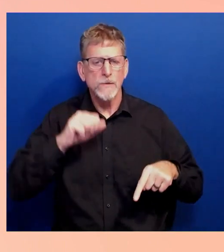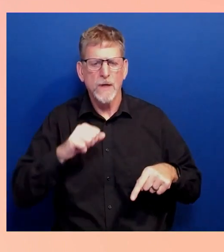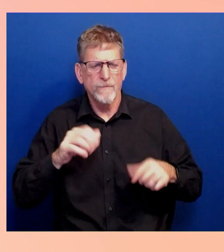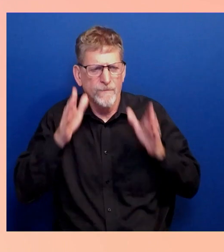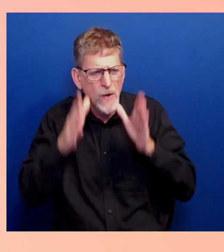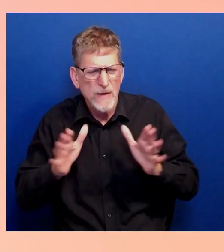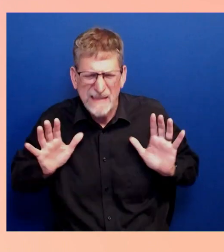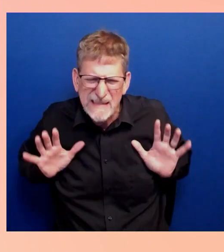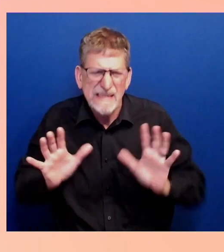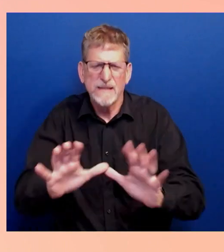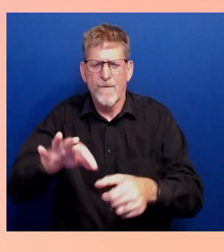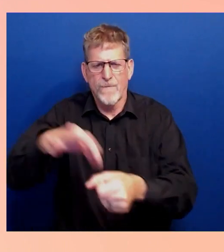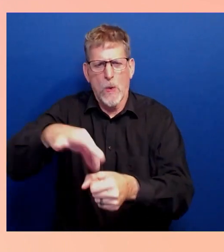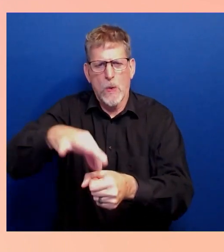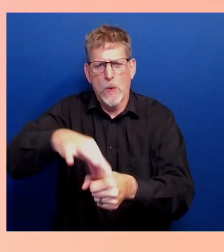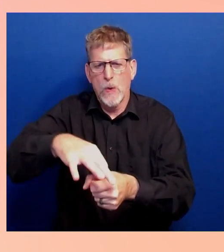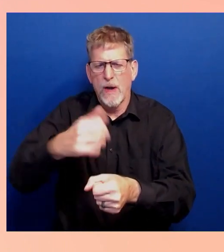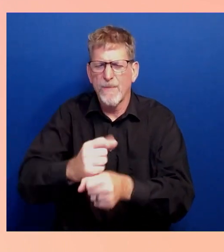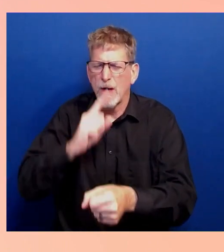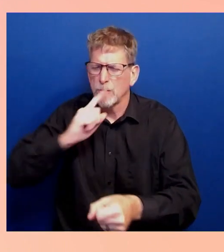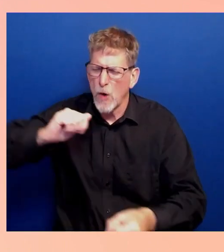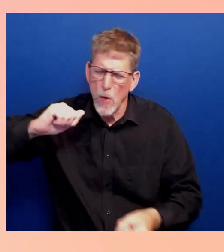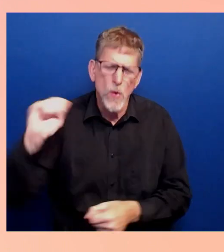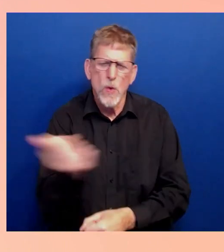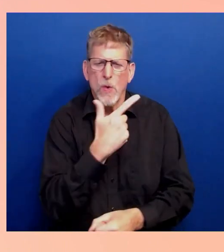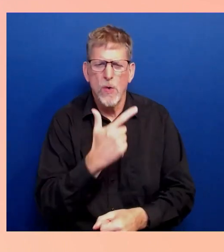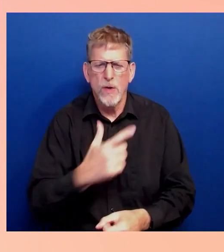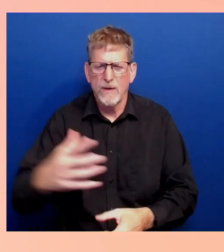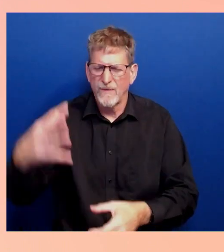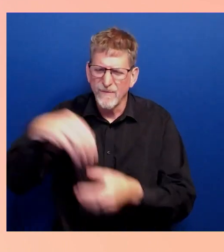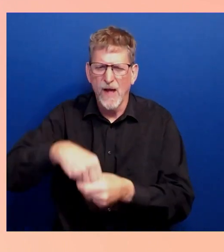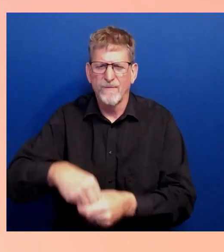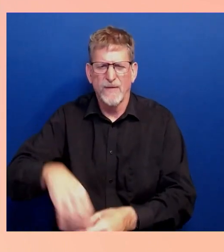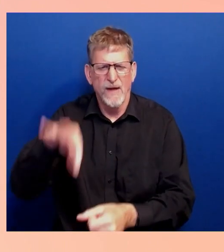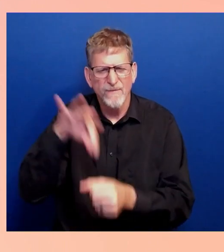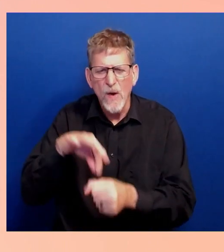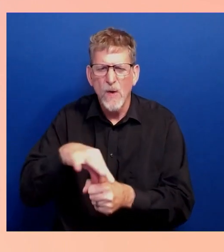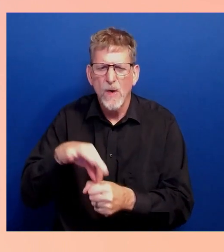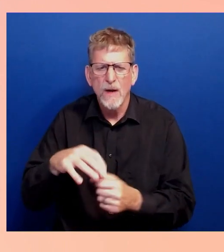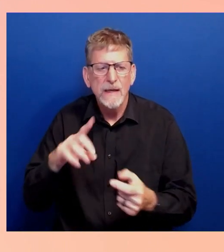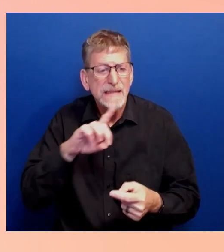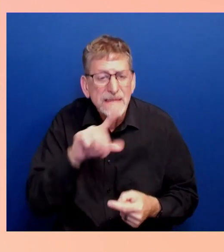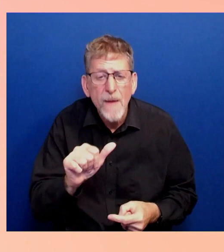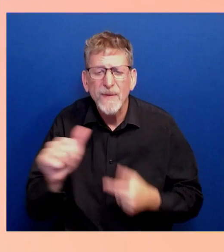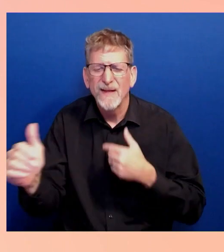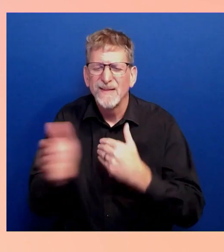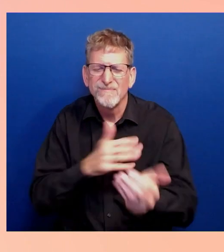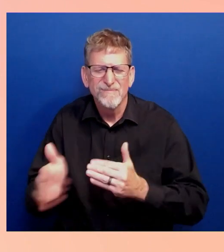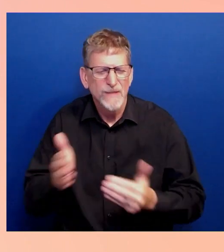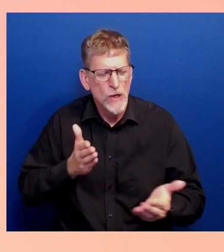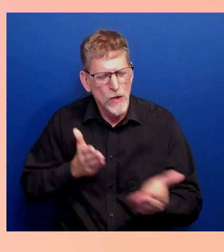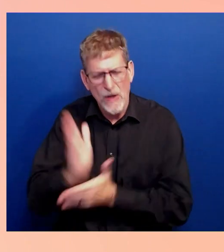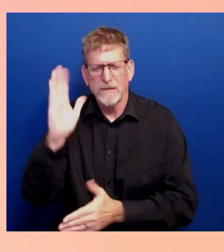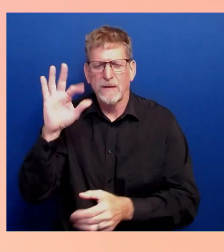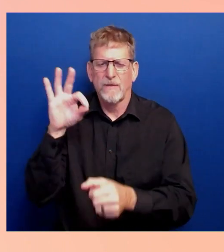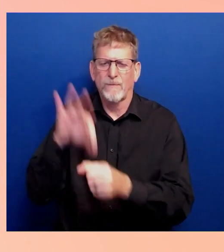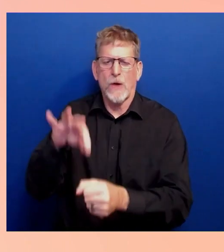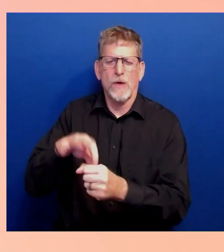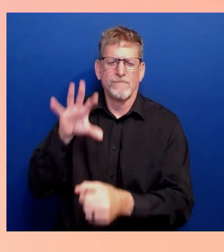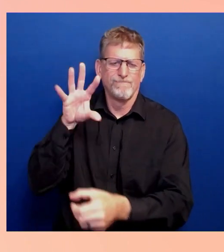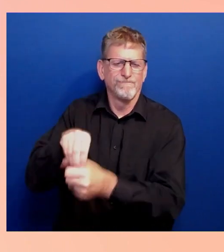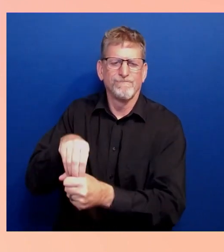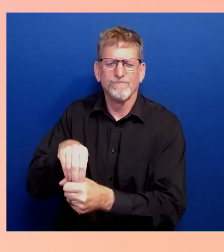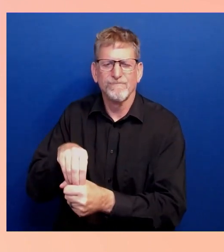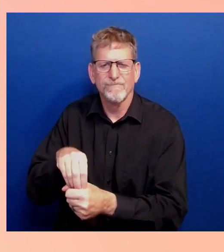with a disability, has the right to participate in our democracies. So I would love to hear from you about what needs